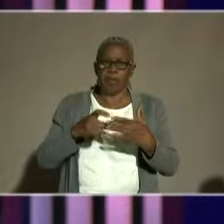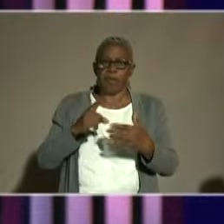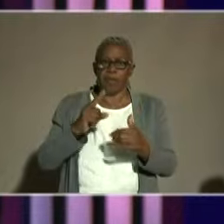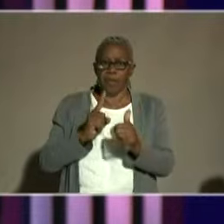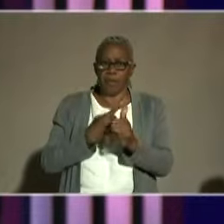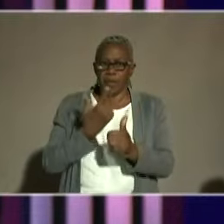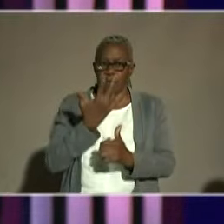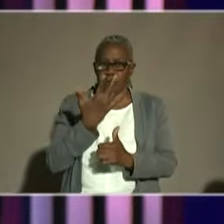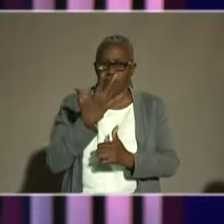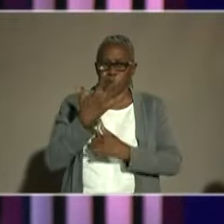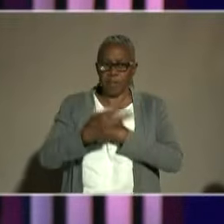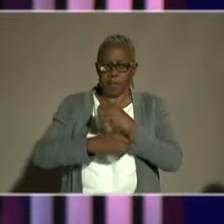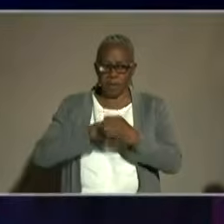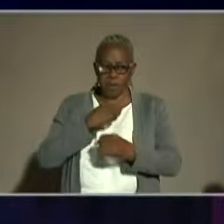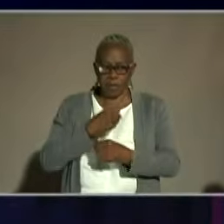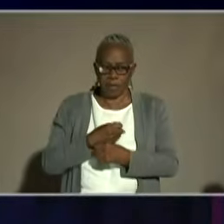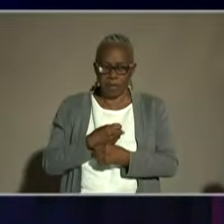of